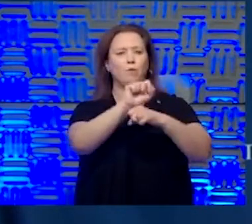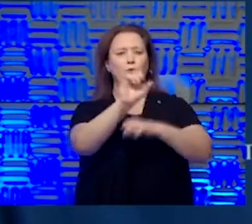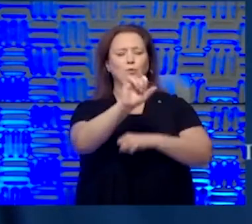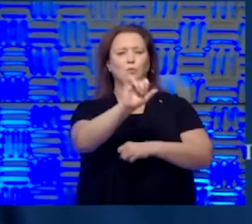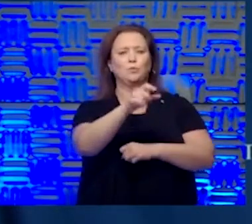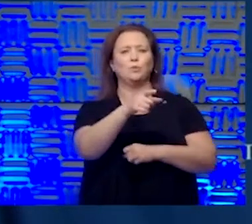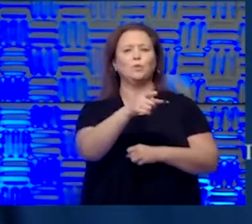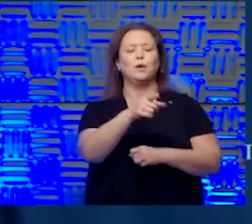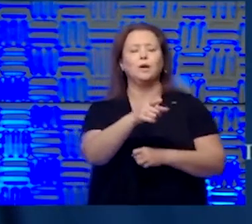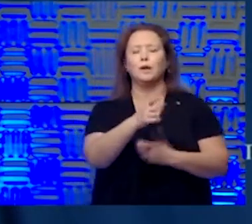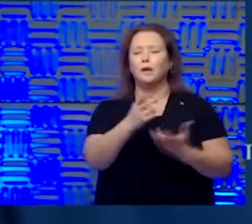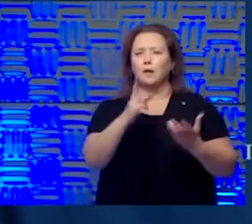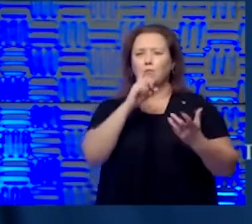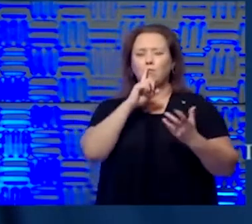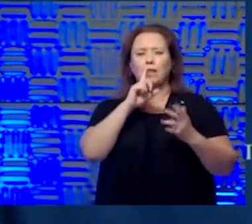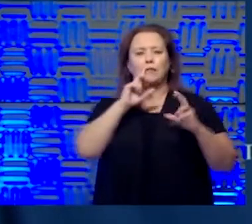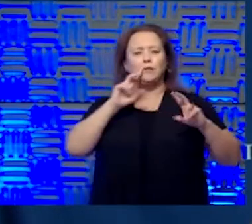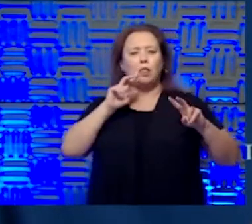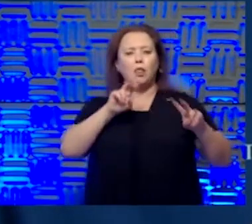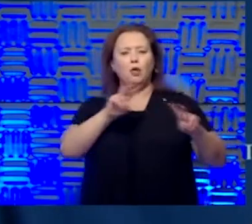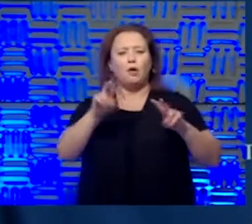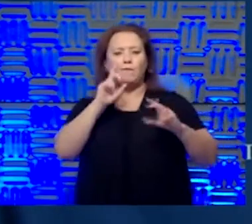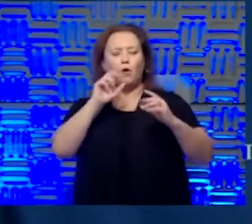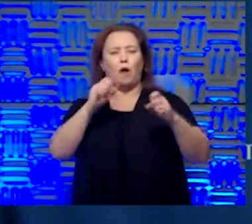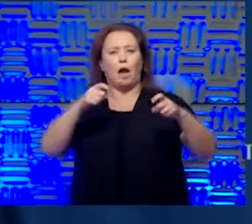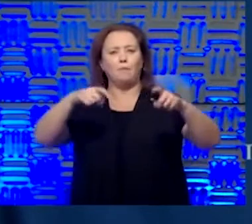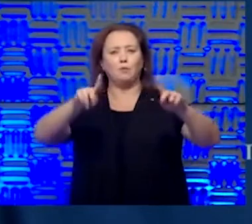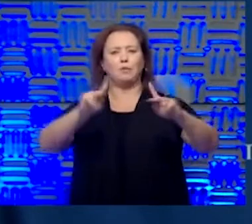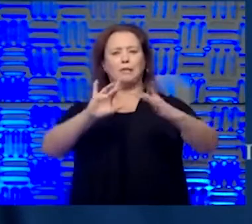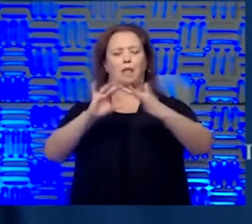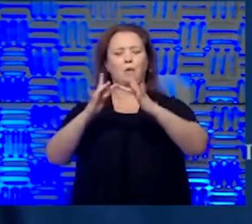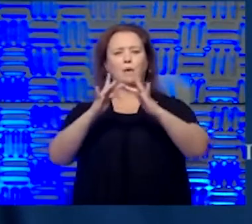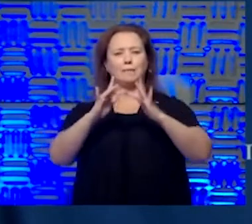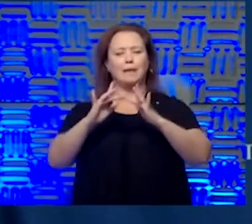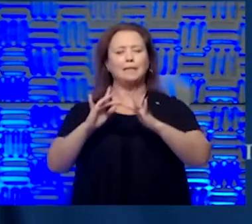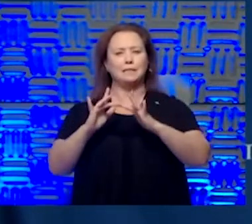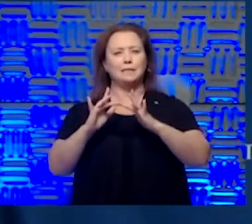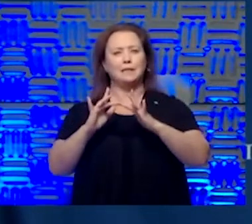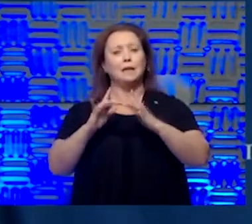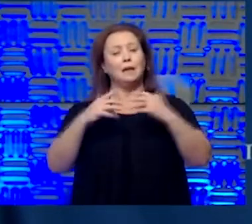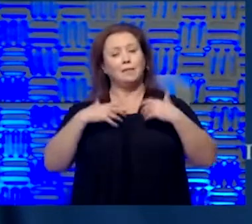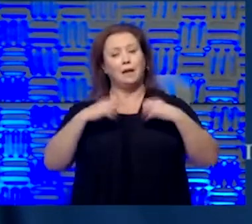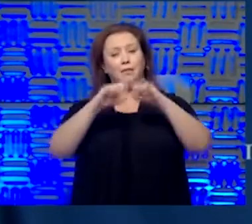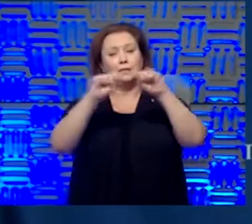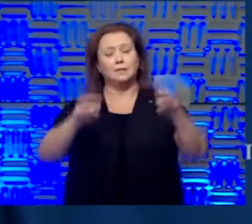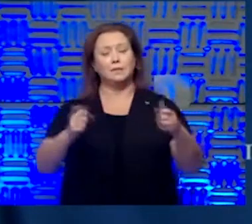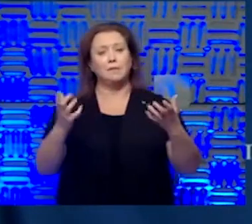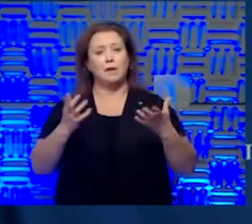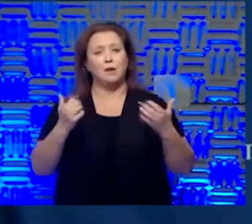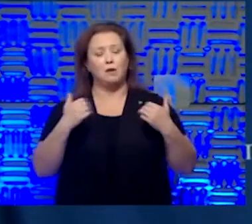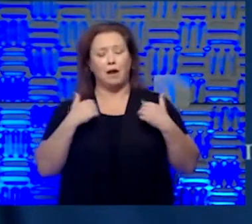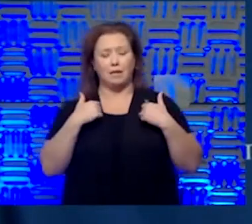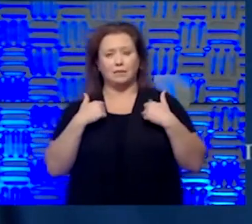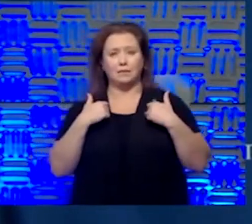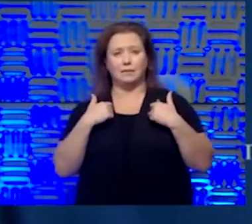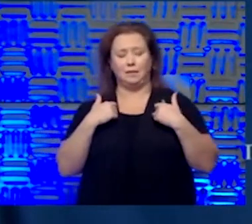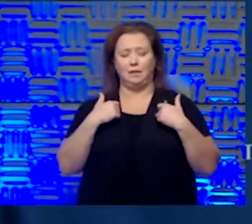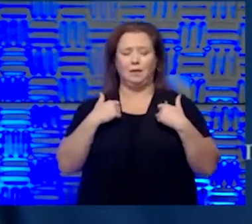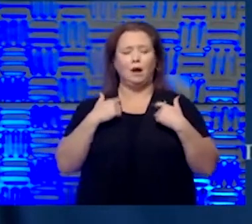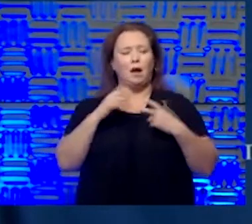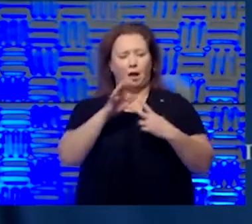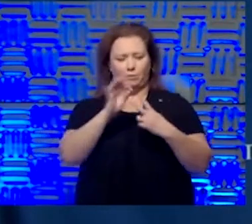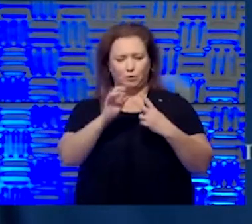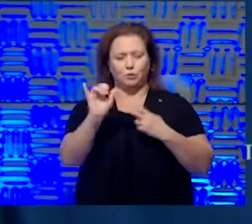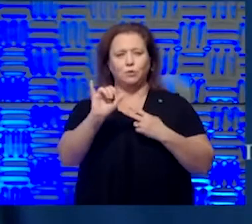So just look for opportunities on websites of major organizations. Of course, the health system here has similar options if you go to